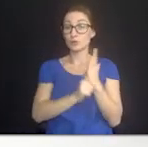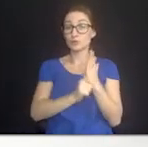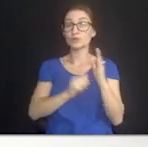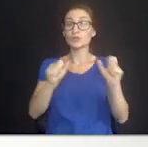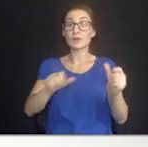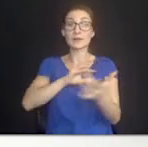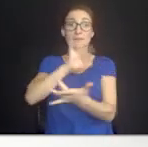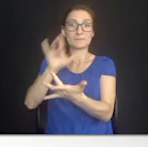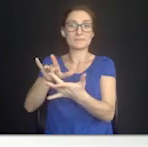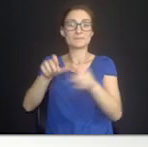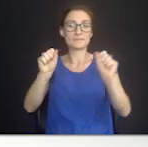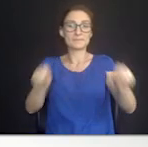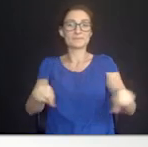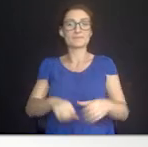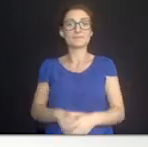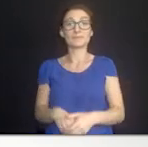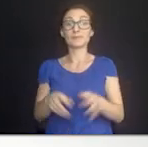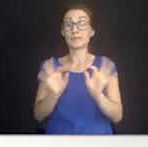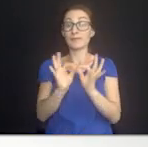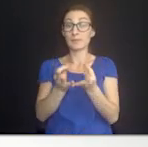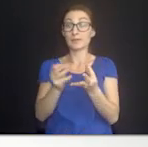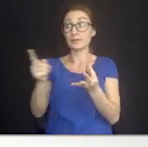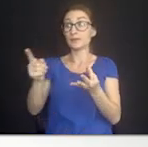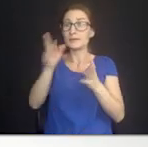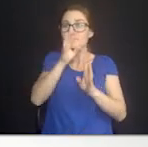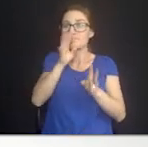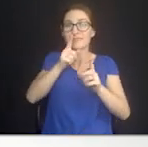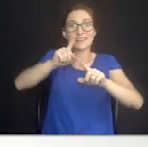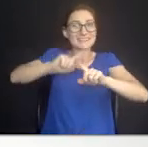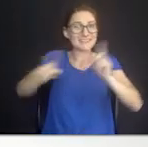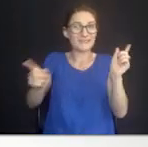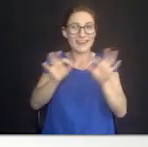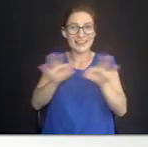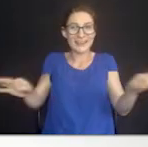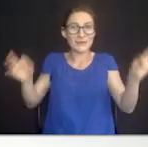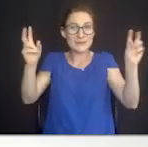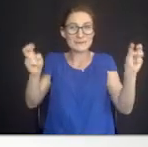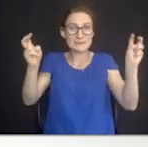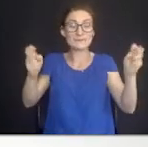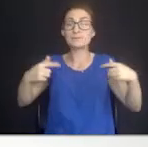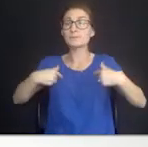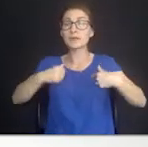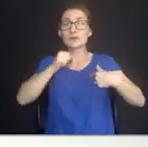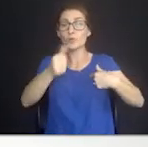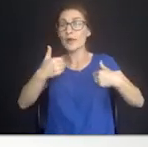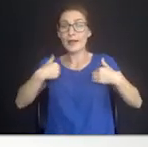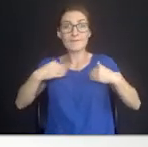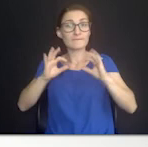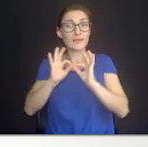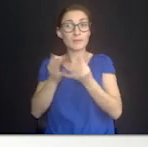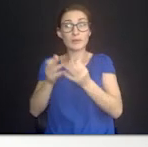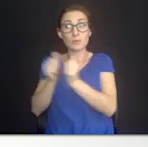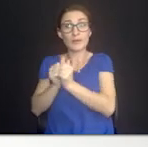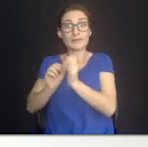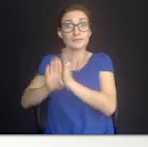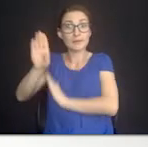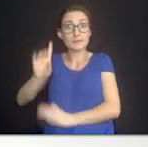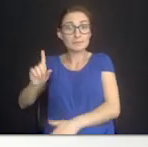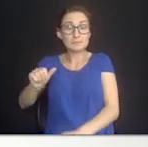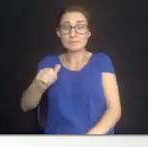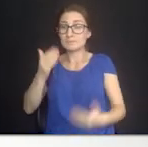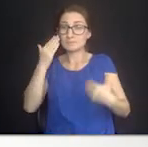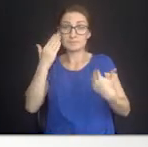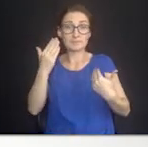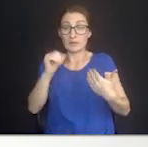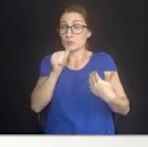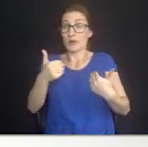please do connect with them. Families speak a different language than I can. I don't have a loved one with a developmental disability, but I've